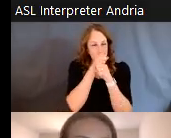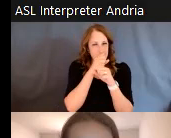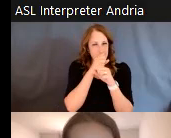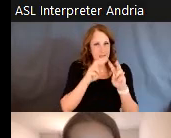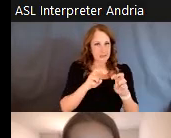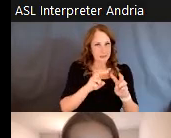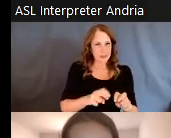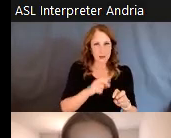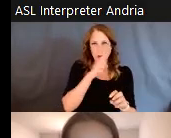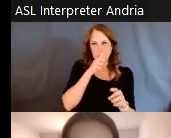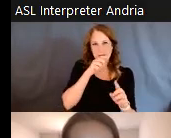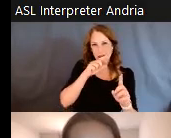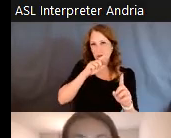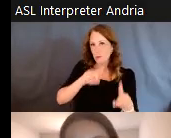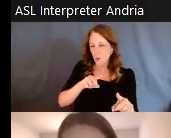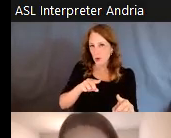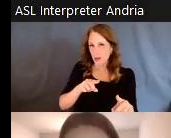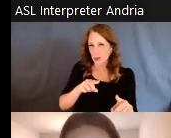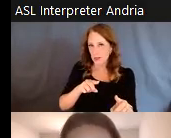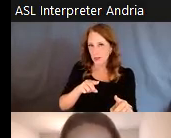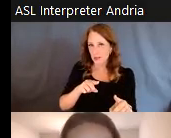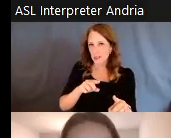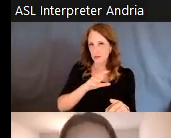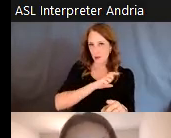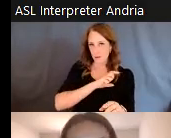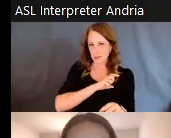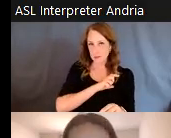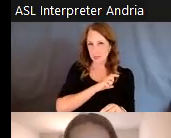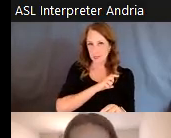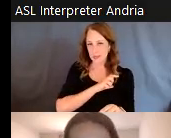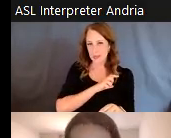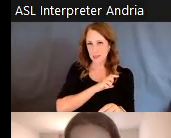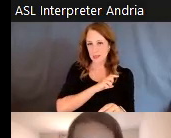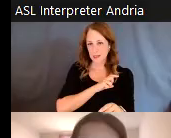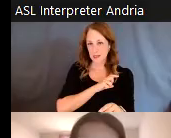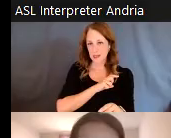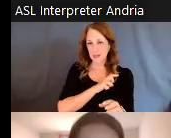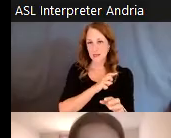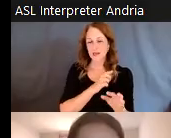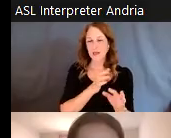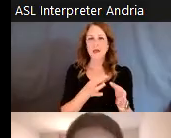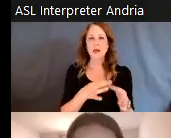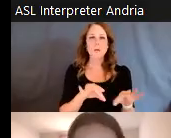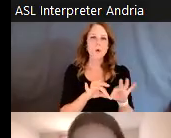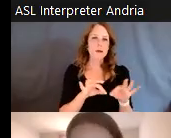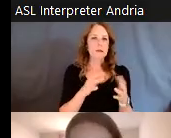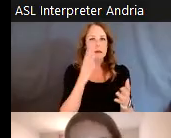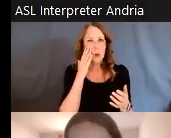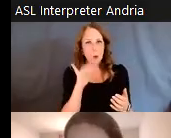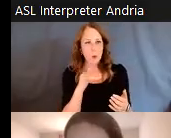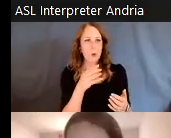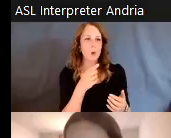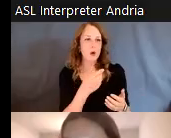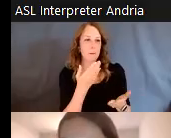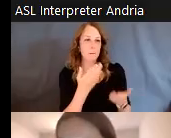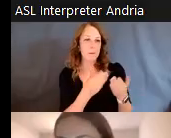not report their assault to law enforcement, it's important to be realistic, right? That might change the